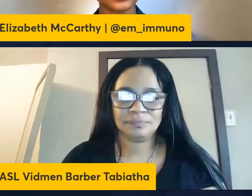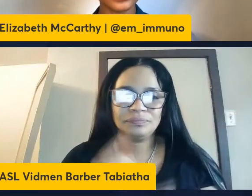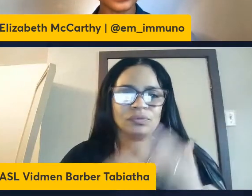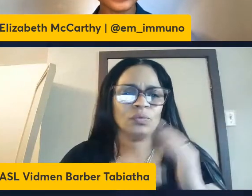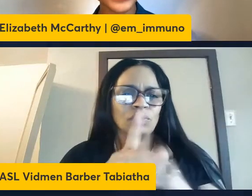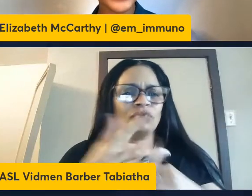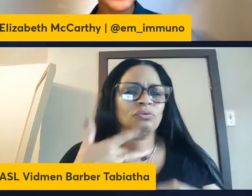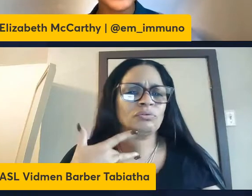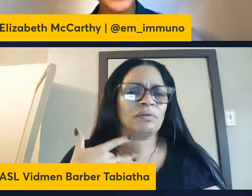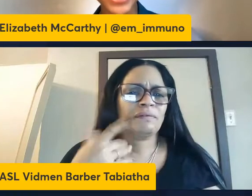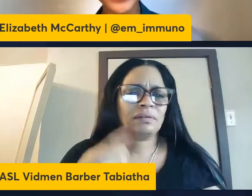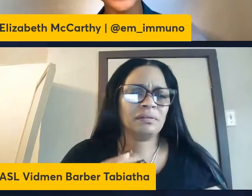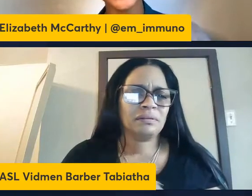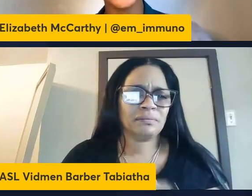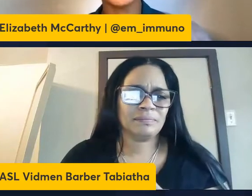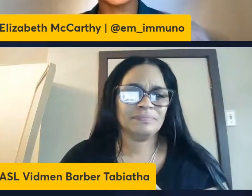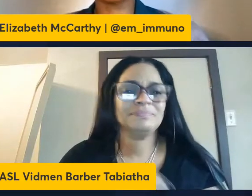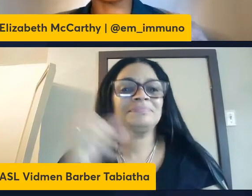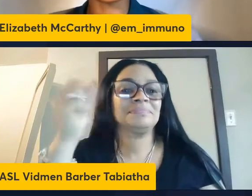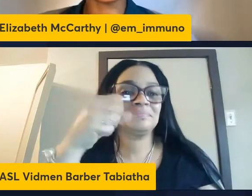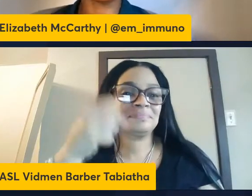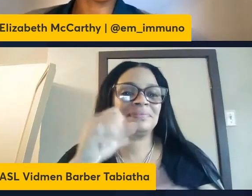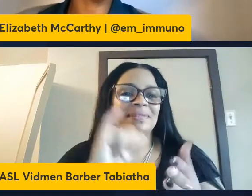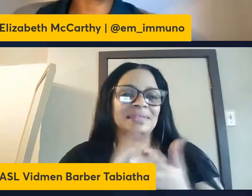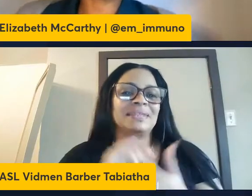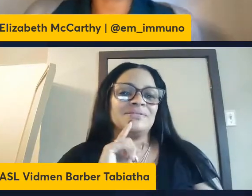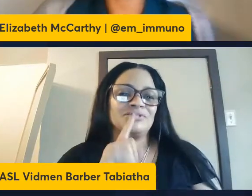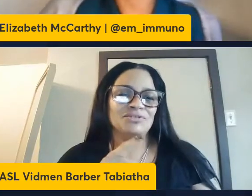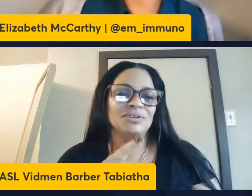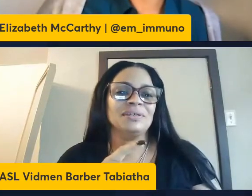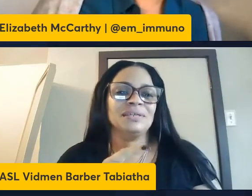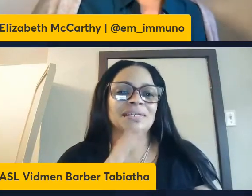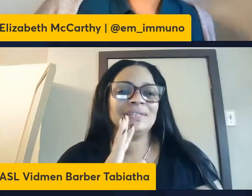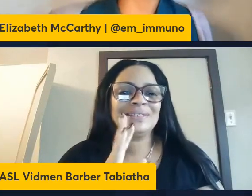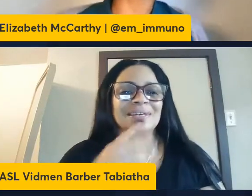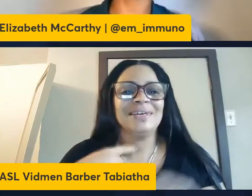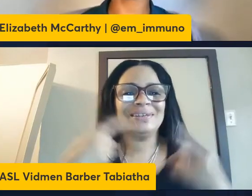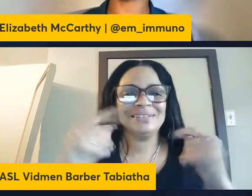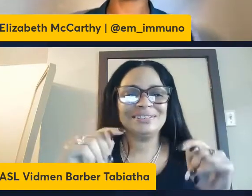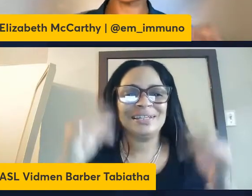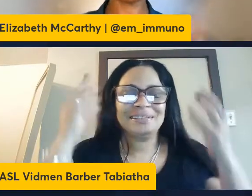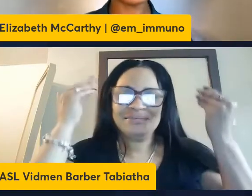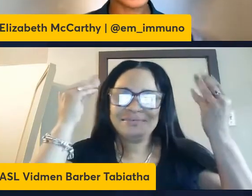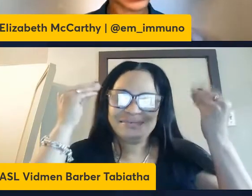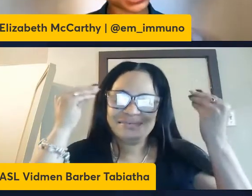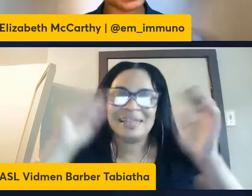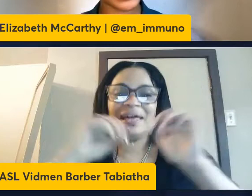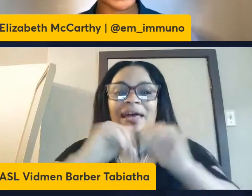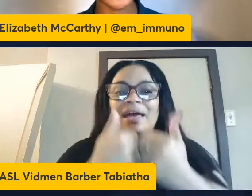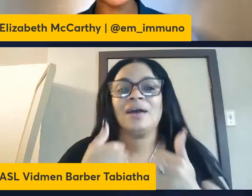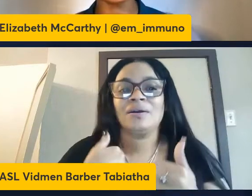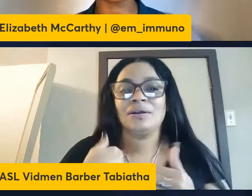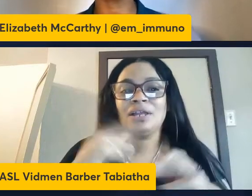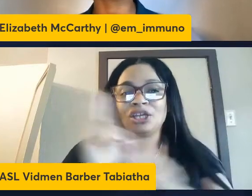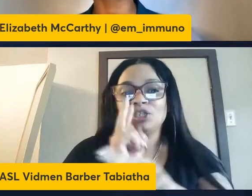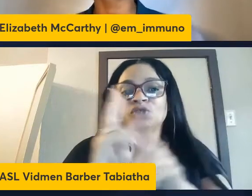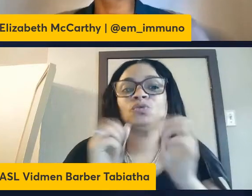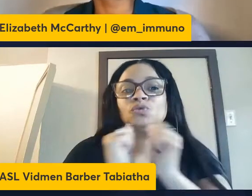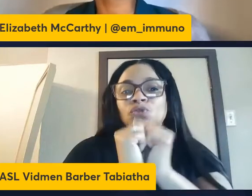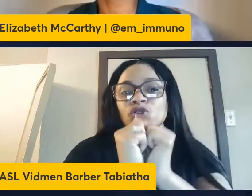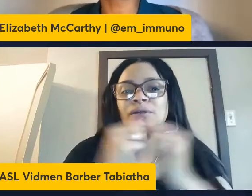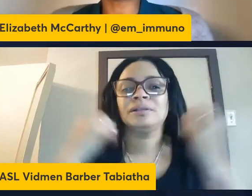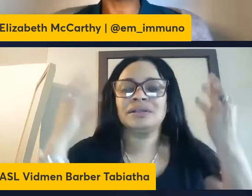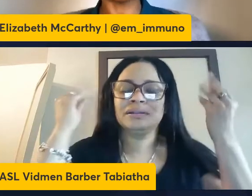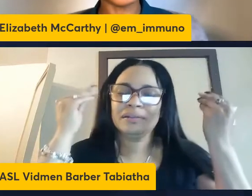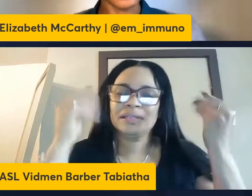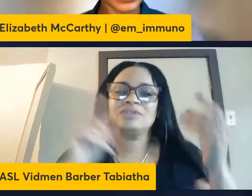Elizabeth? Yeah, no, Simone, as you were talking, I was like trying to think about how I weave these terms together, because I think